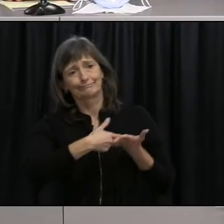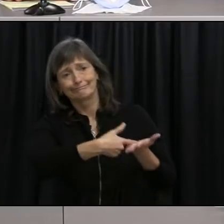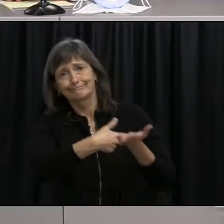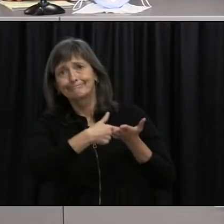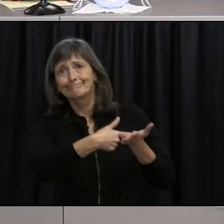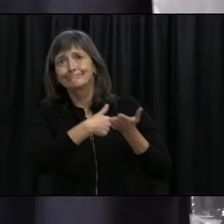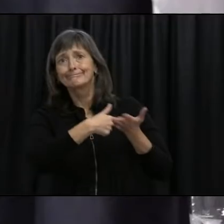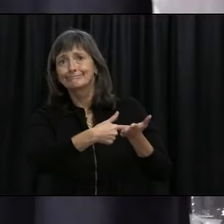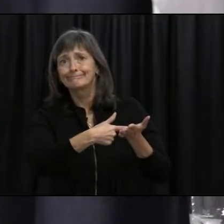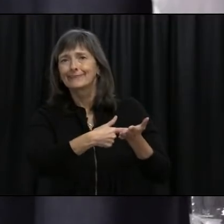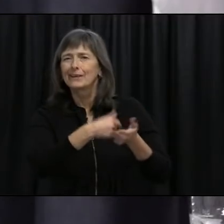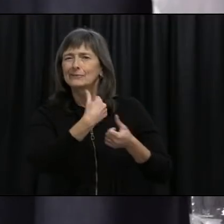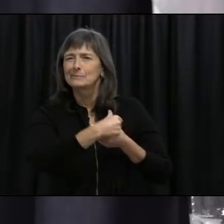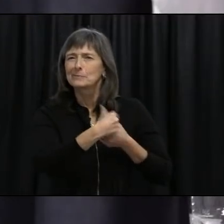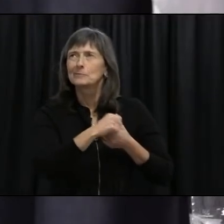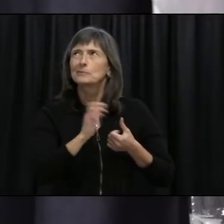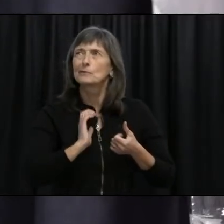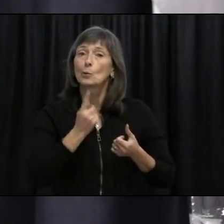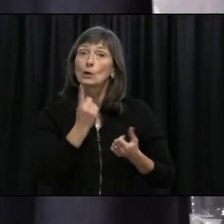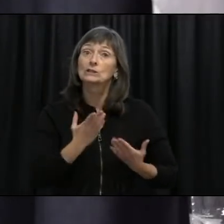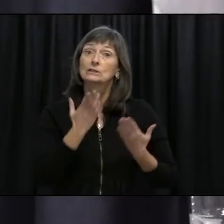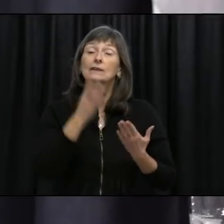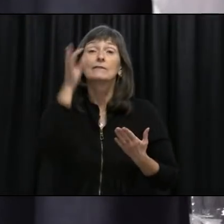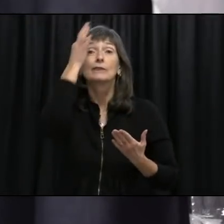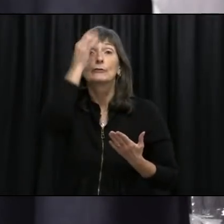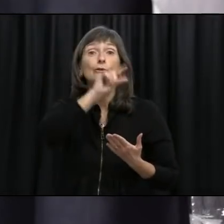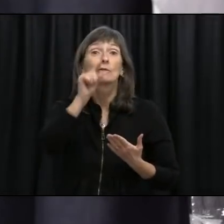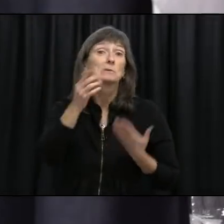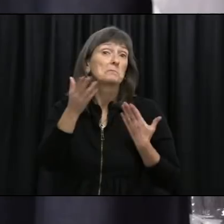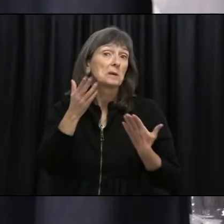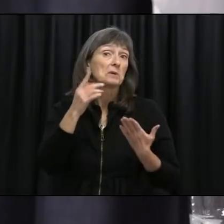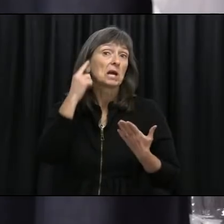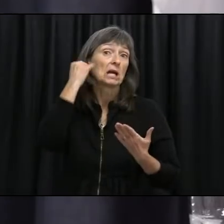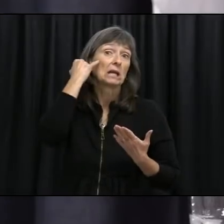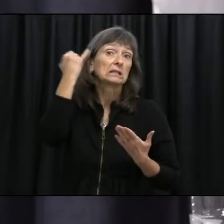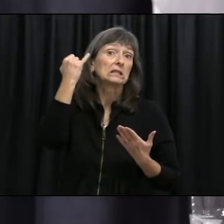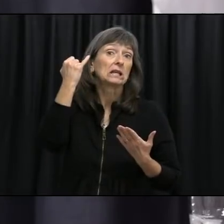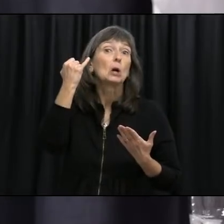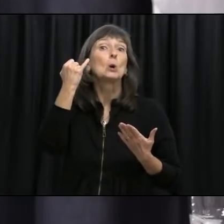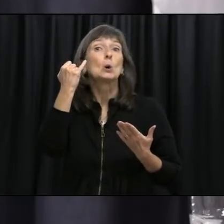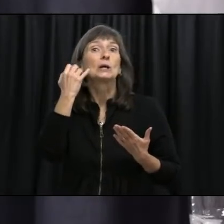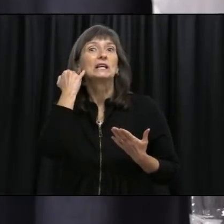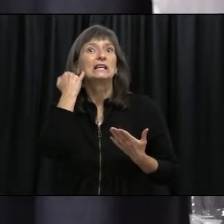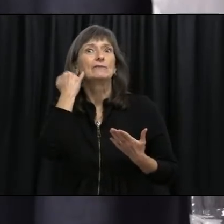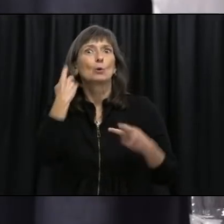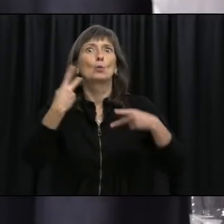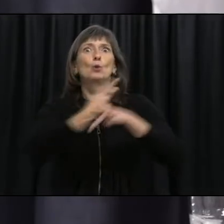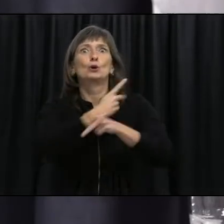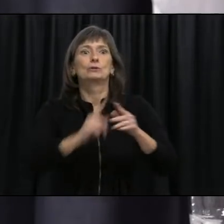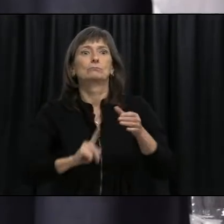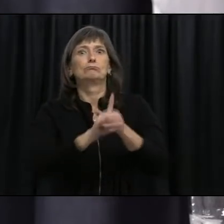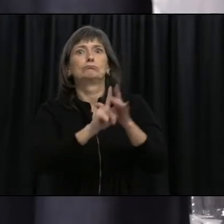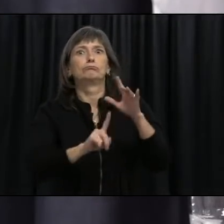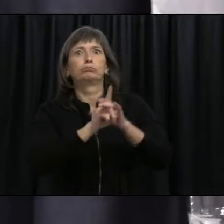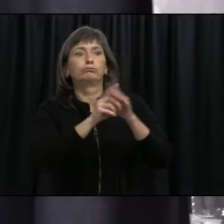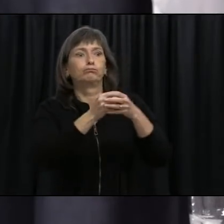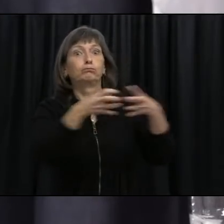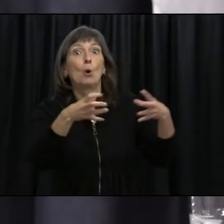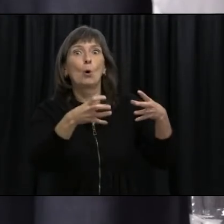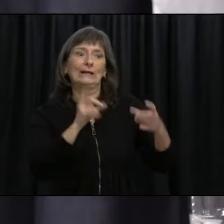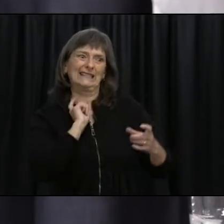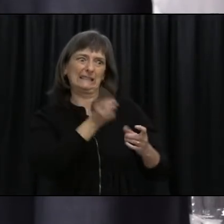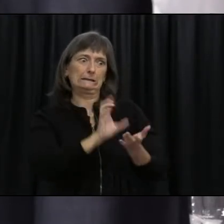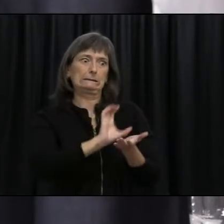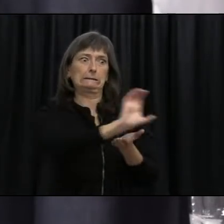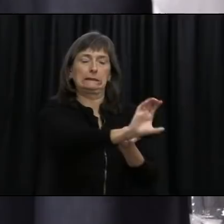was a suggestion the federal government might want to channel vaccine to areas of hotspots at the expense of areas where the numbers were